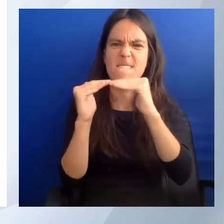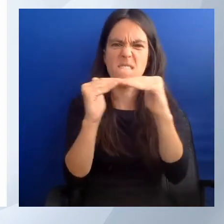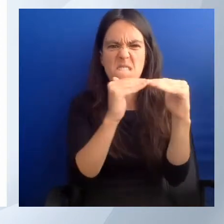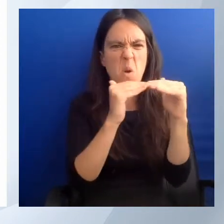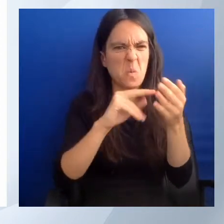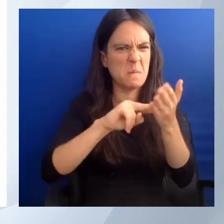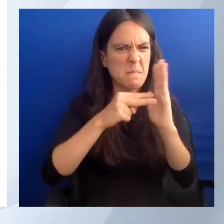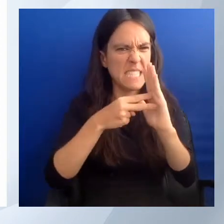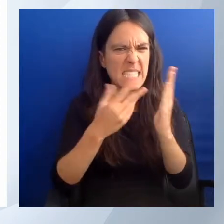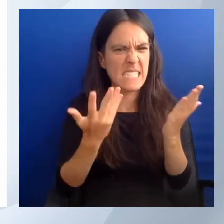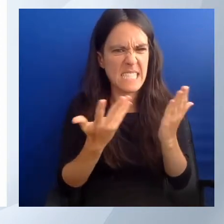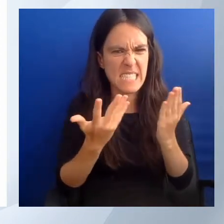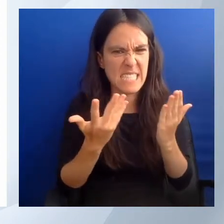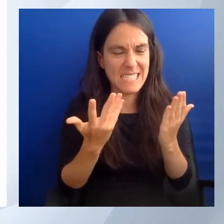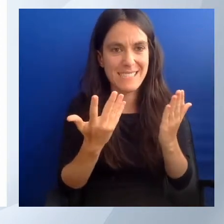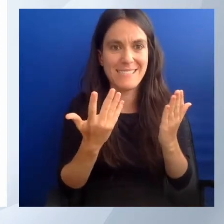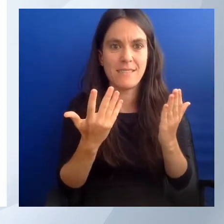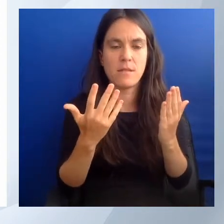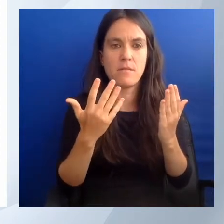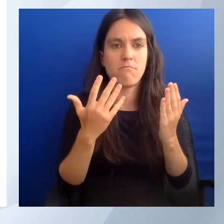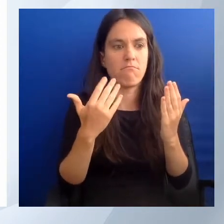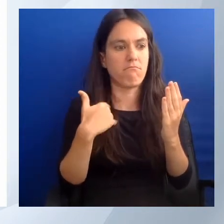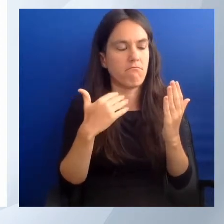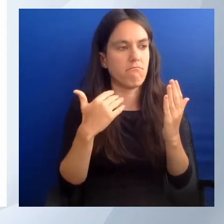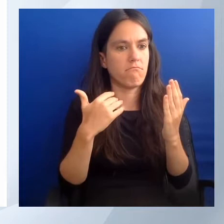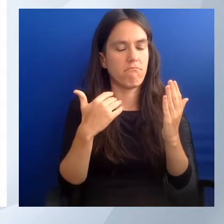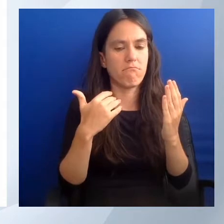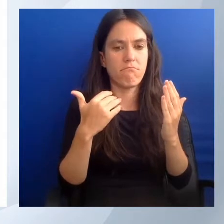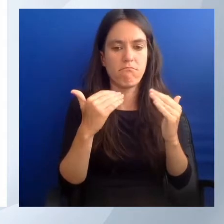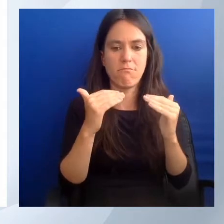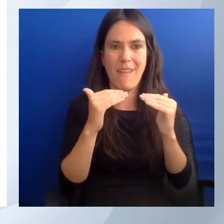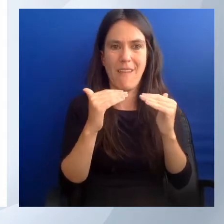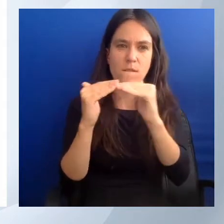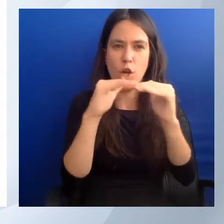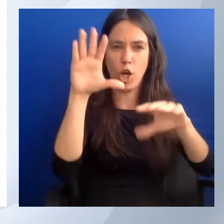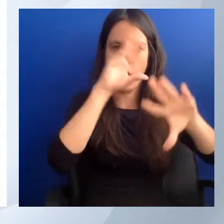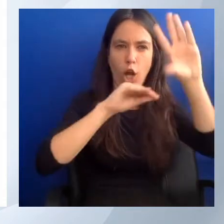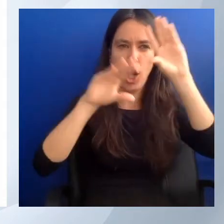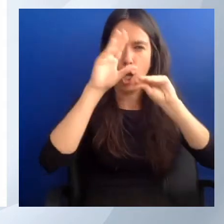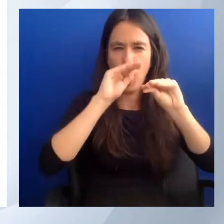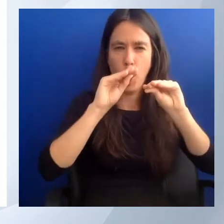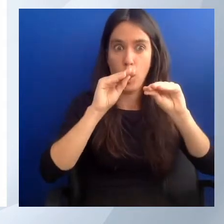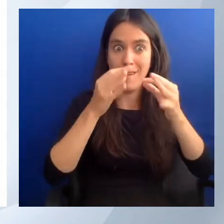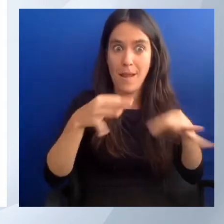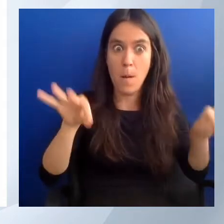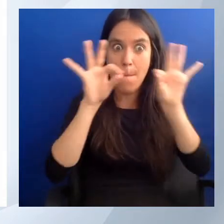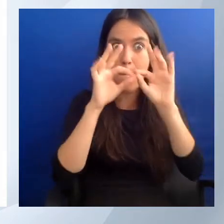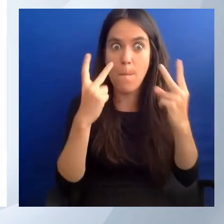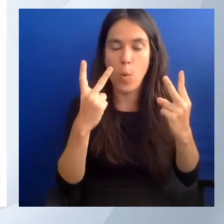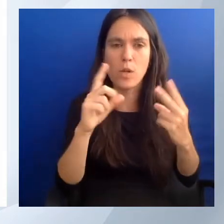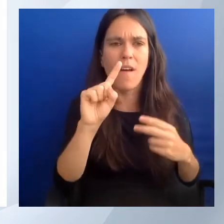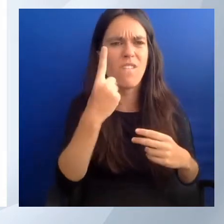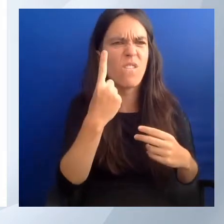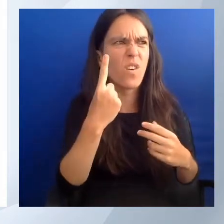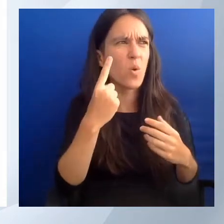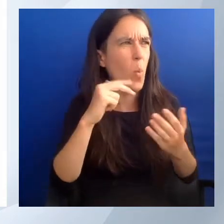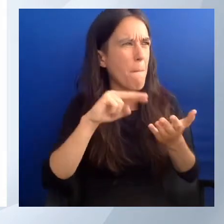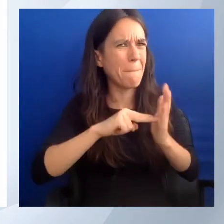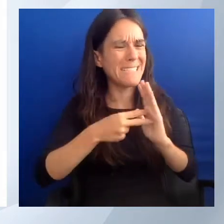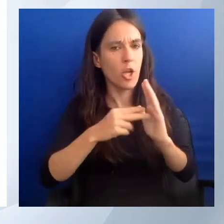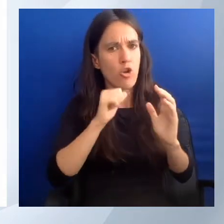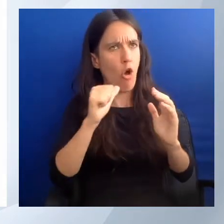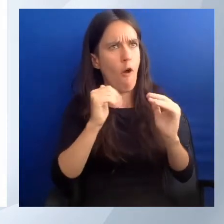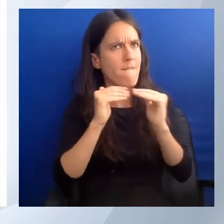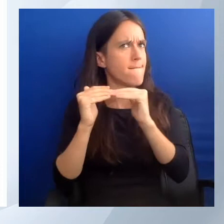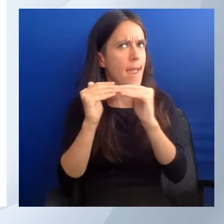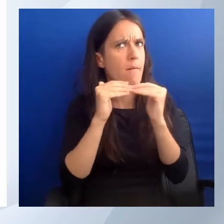what Fairlearn provides to you, we have to first understand what is an unfair model, and how